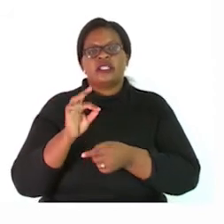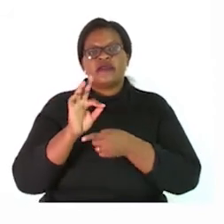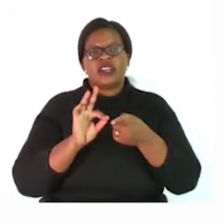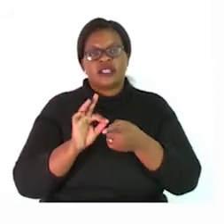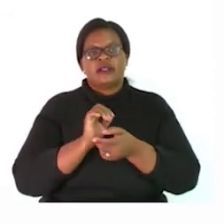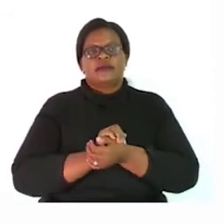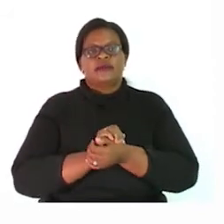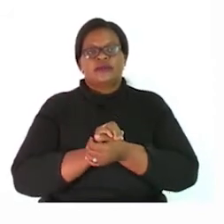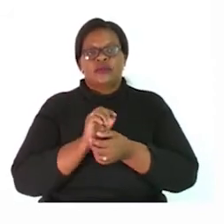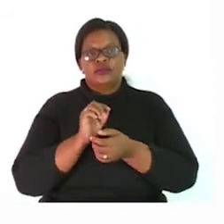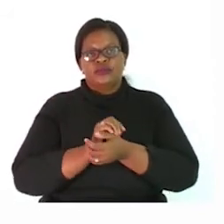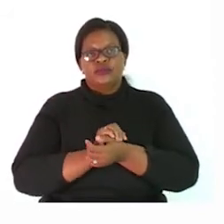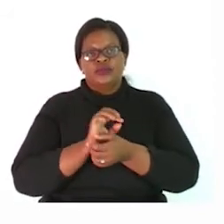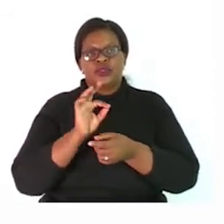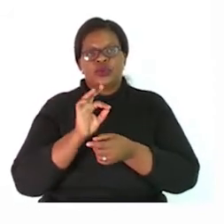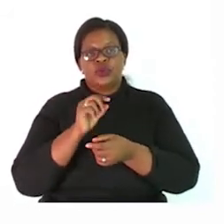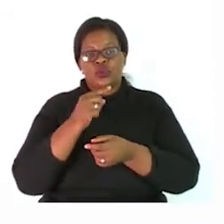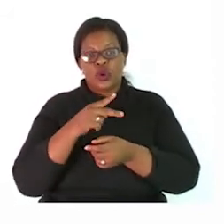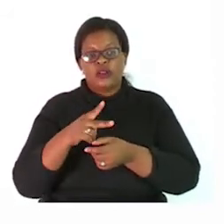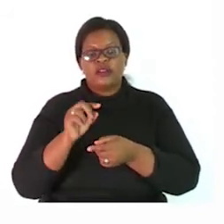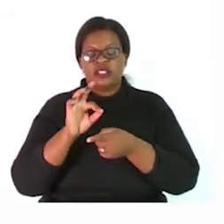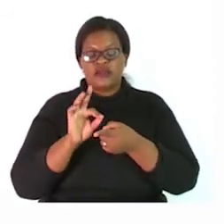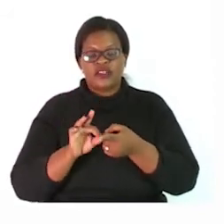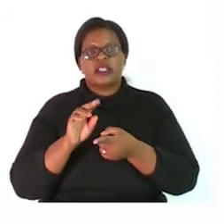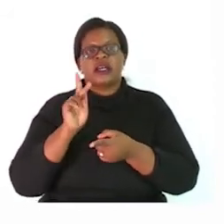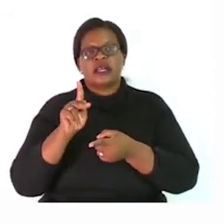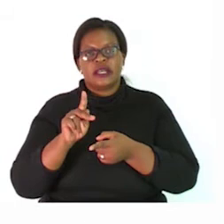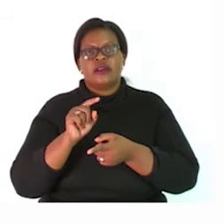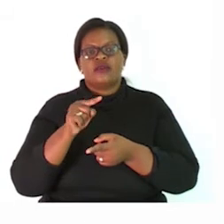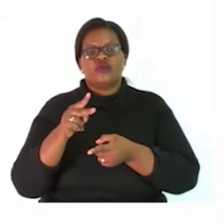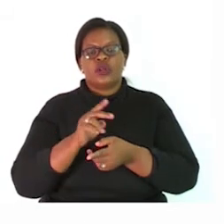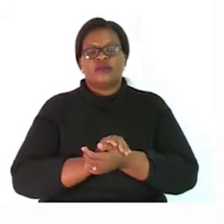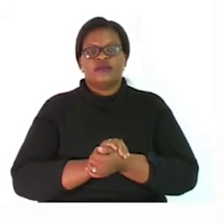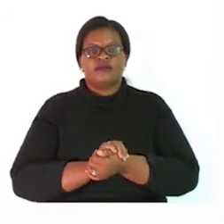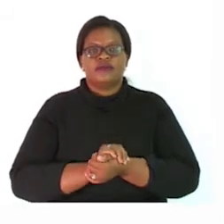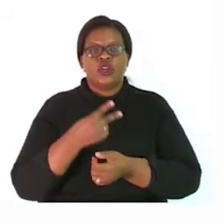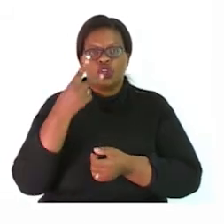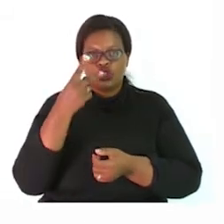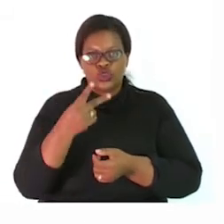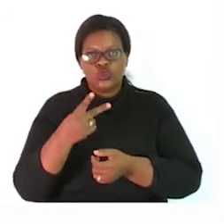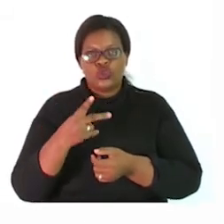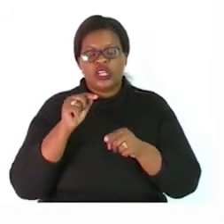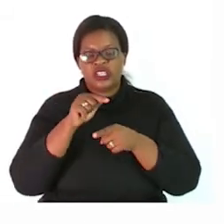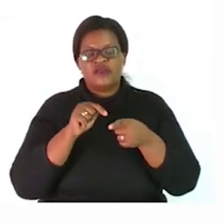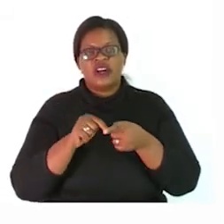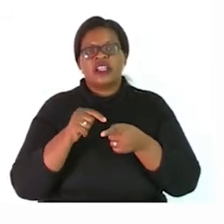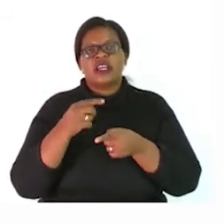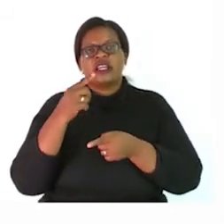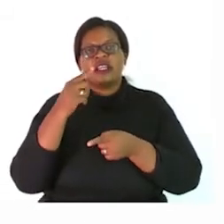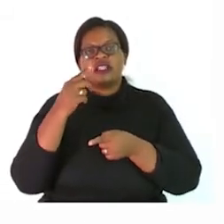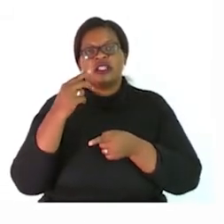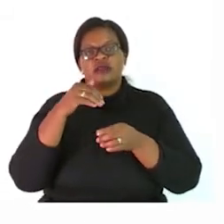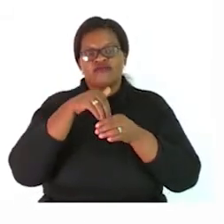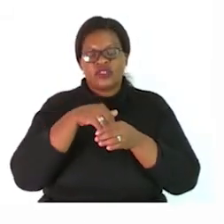well as 12 is a factor of 12. 2 can divide into 12